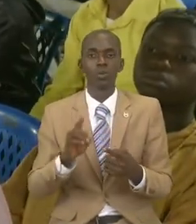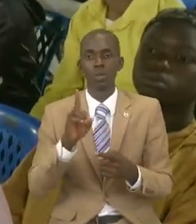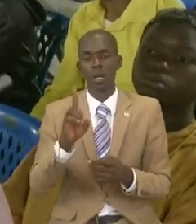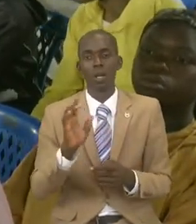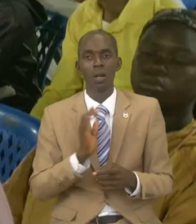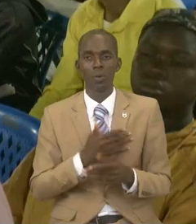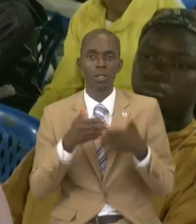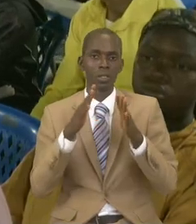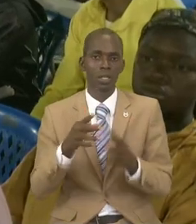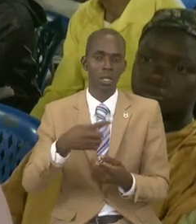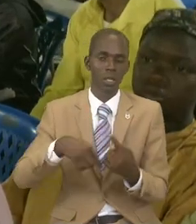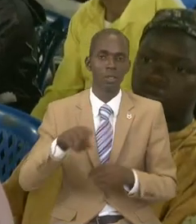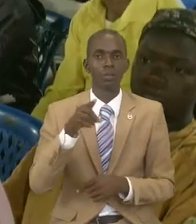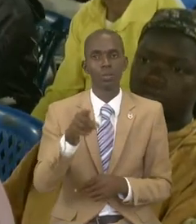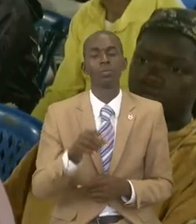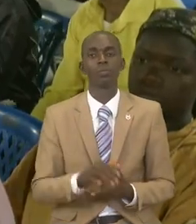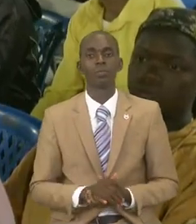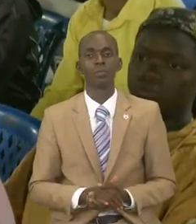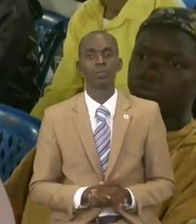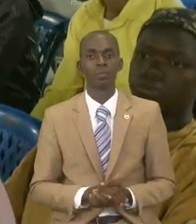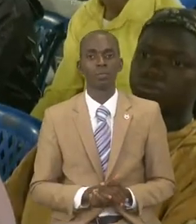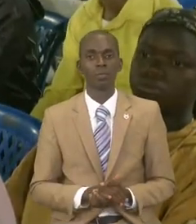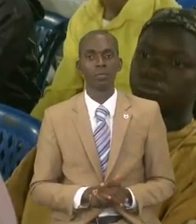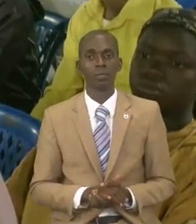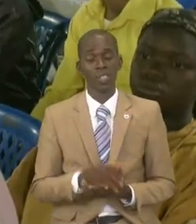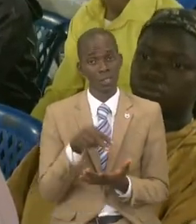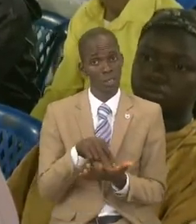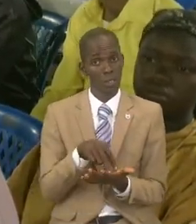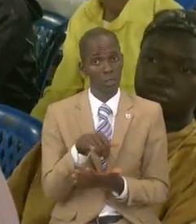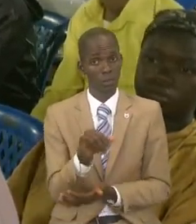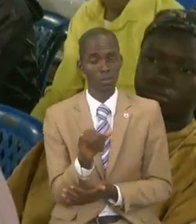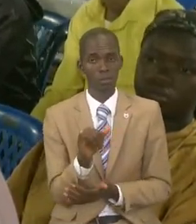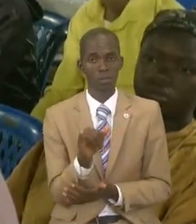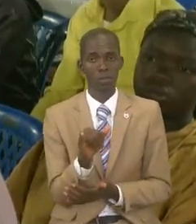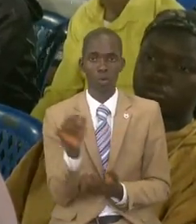and wonders and healing. Keep on standing.